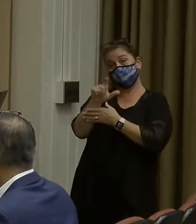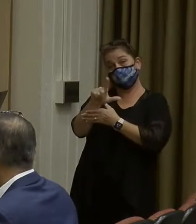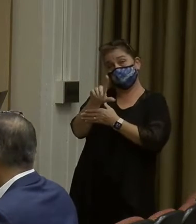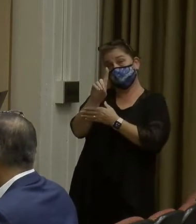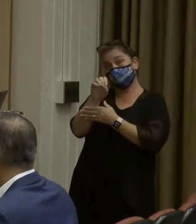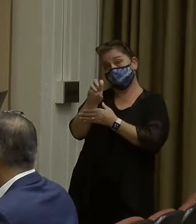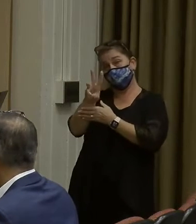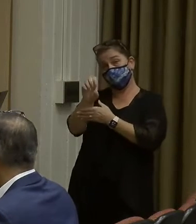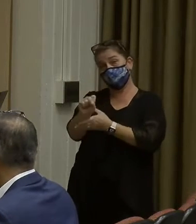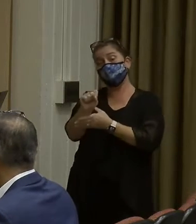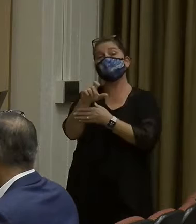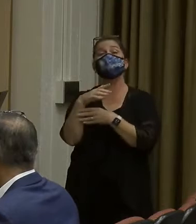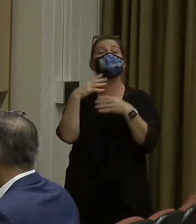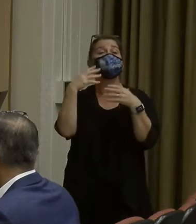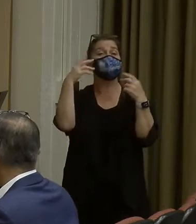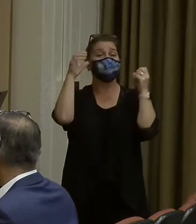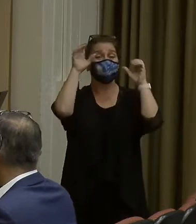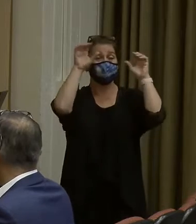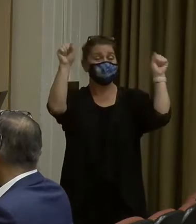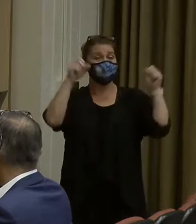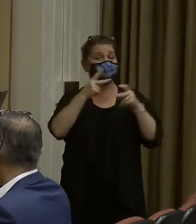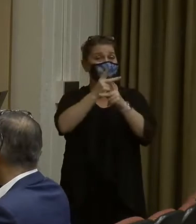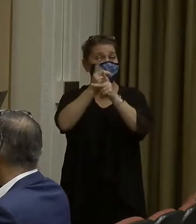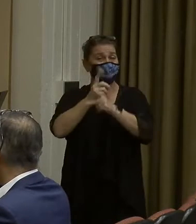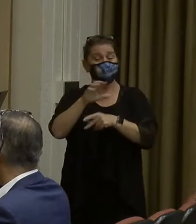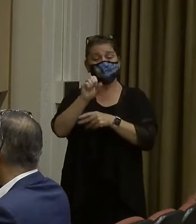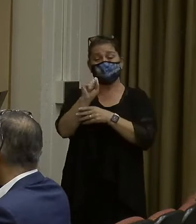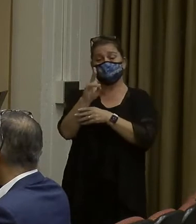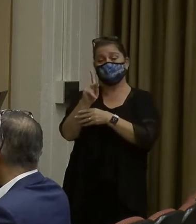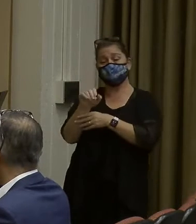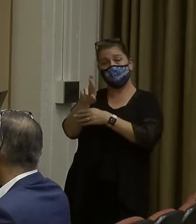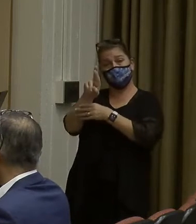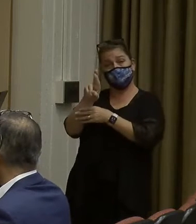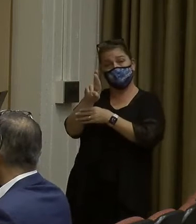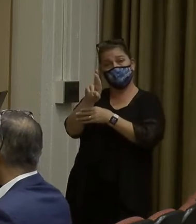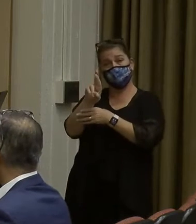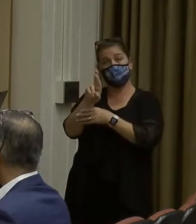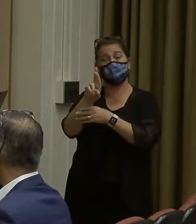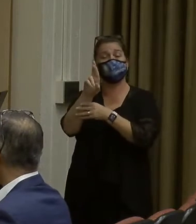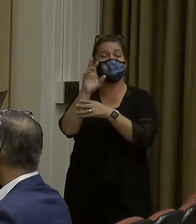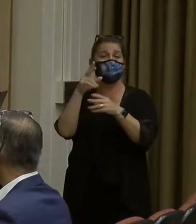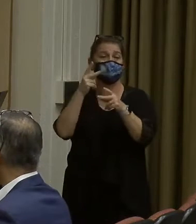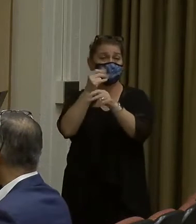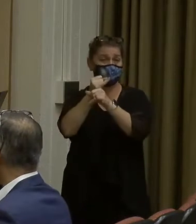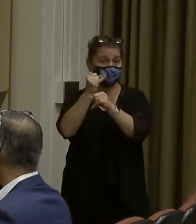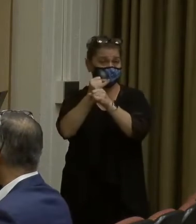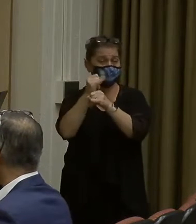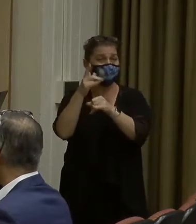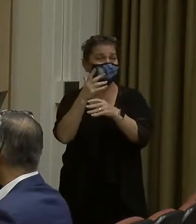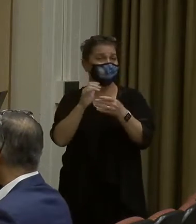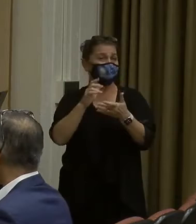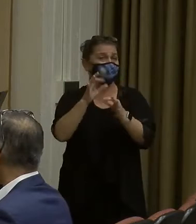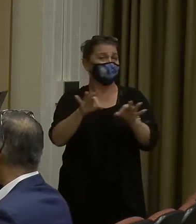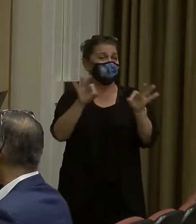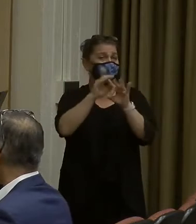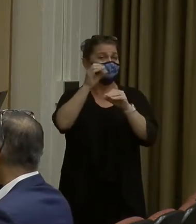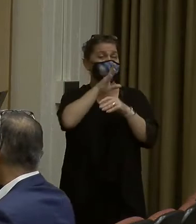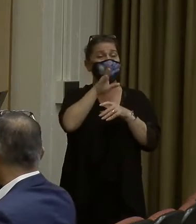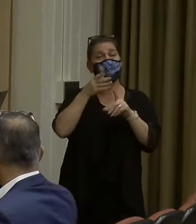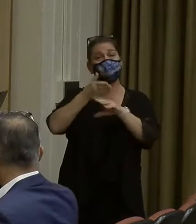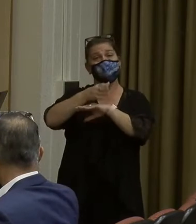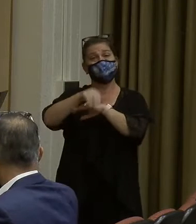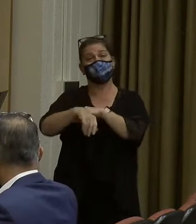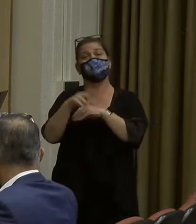Director of the Satcher Health Leadership Institute at the Morehouse School of Medicine, as our session's keynote. Mr. Dawes will be followed by Dr.